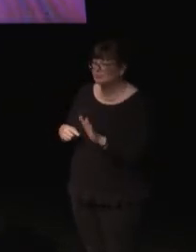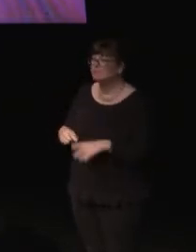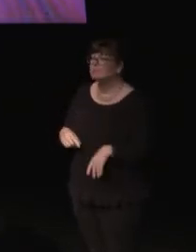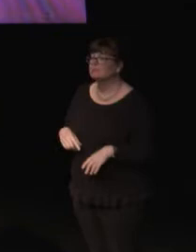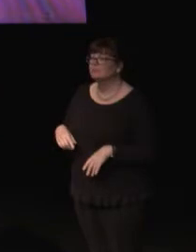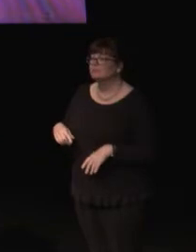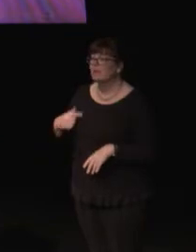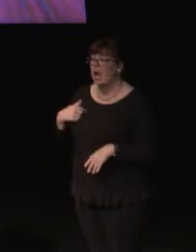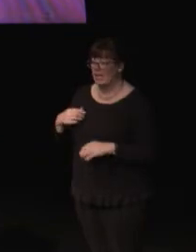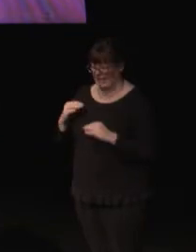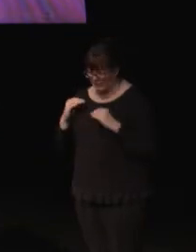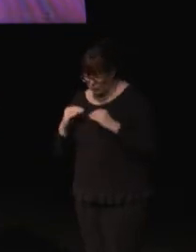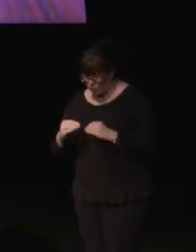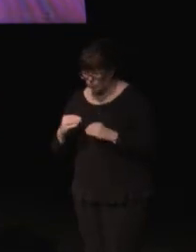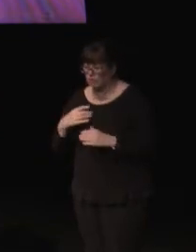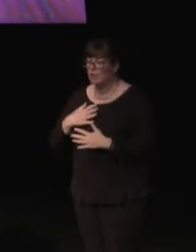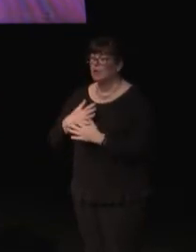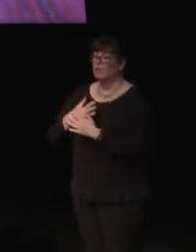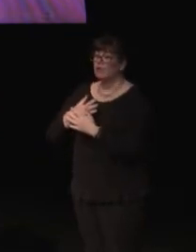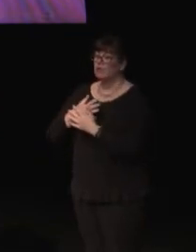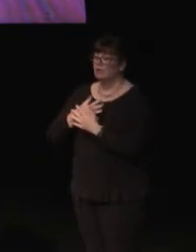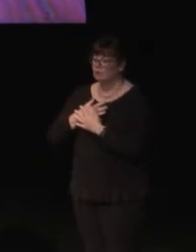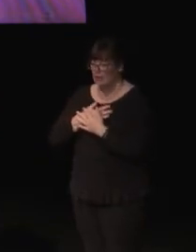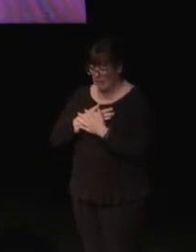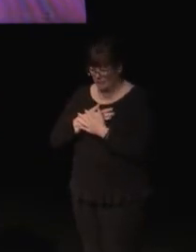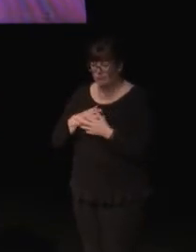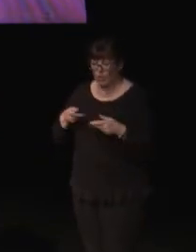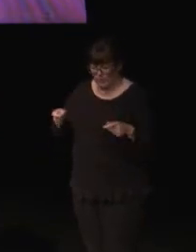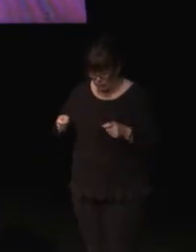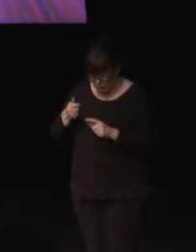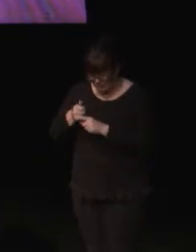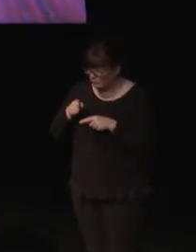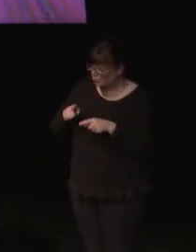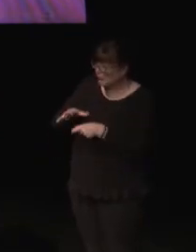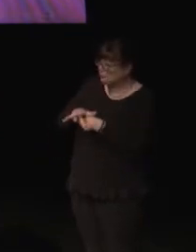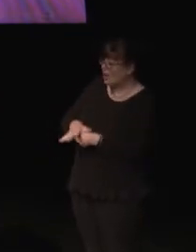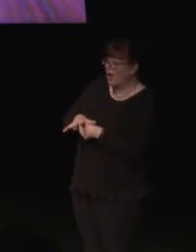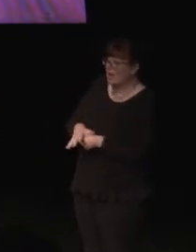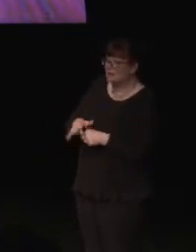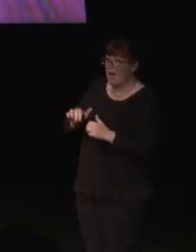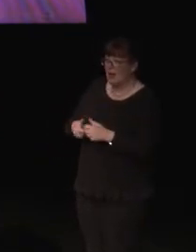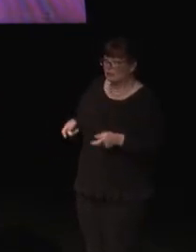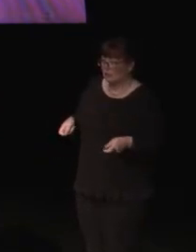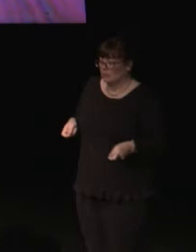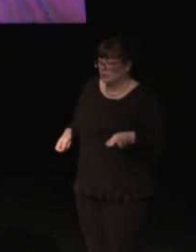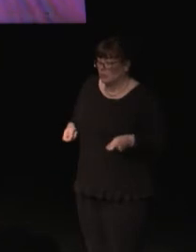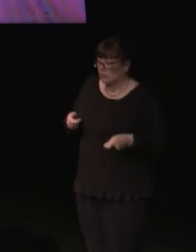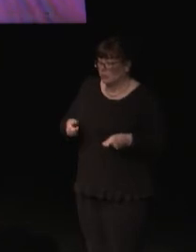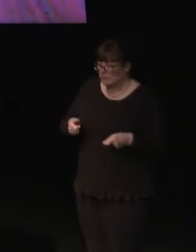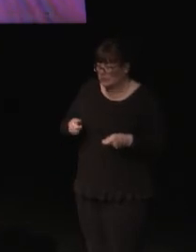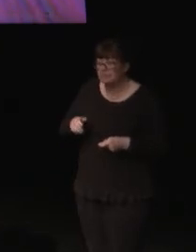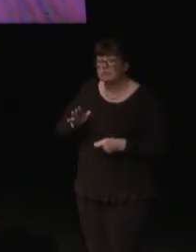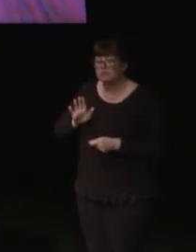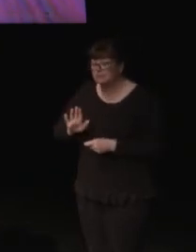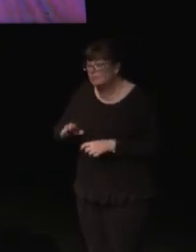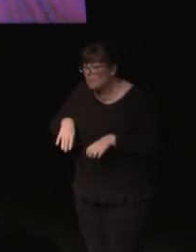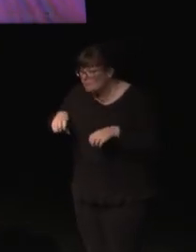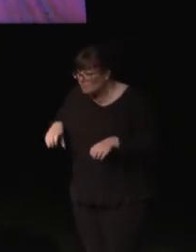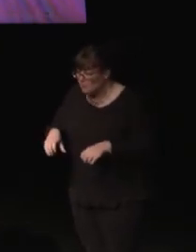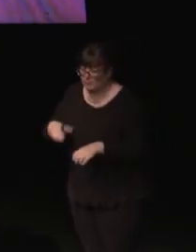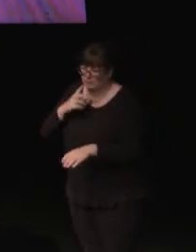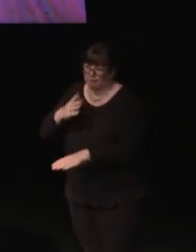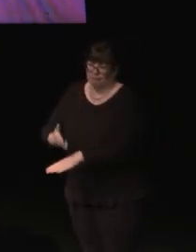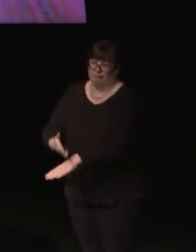coach relaxation and teach somebody to control themselves in a stressful environment, their performance will end up being better because